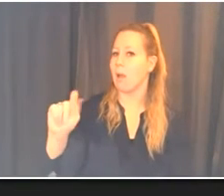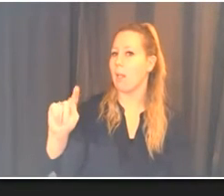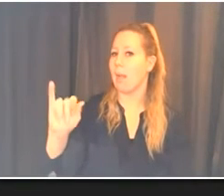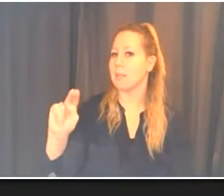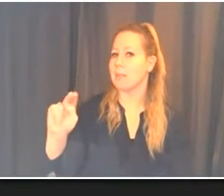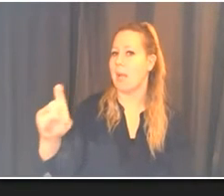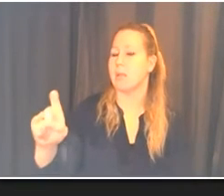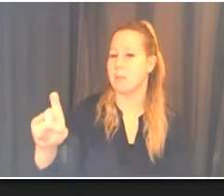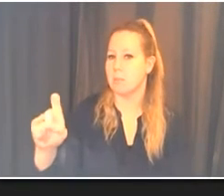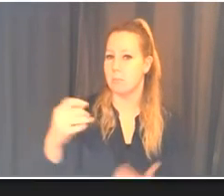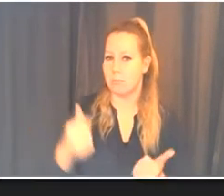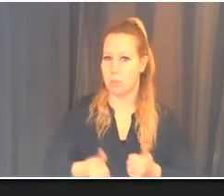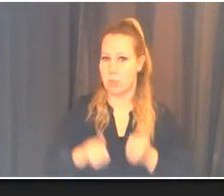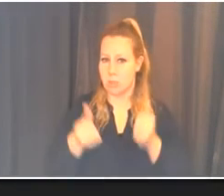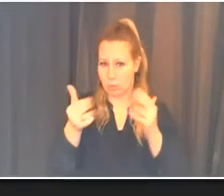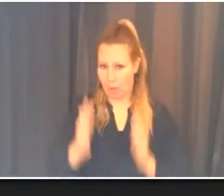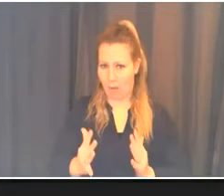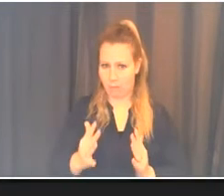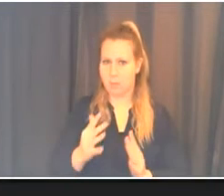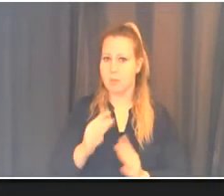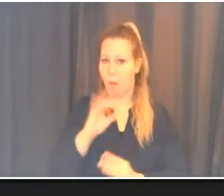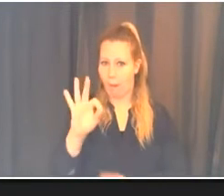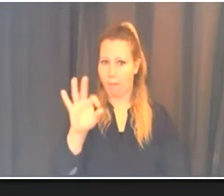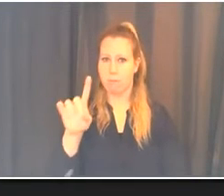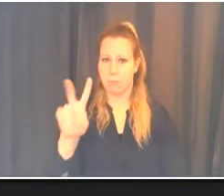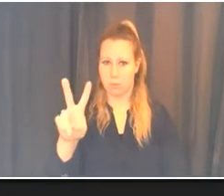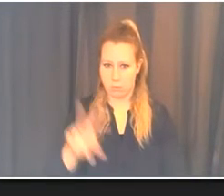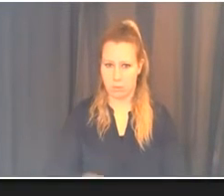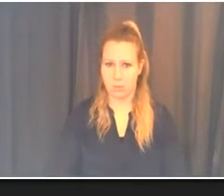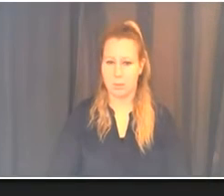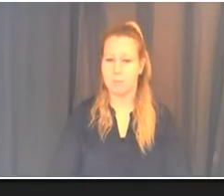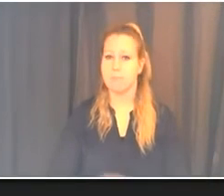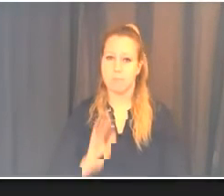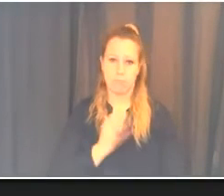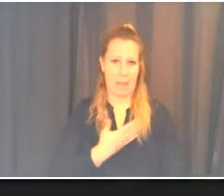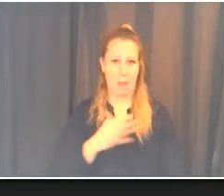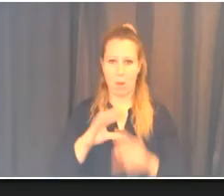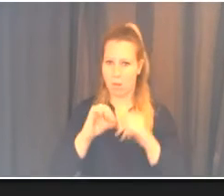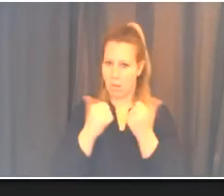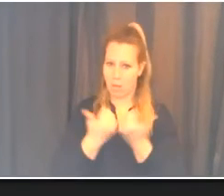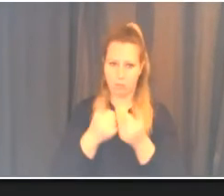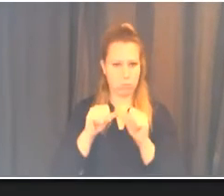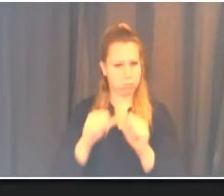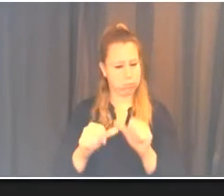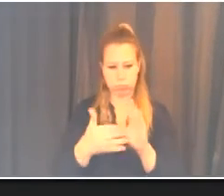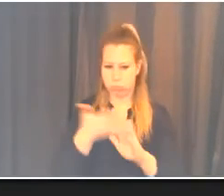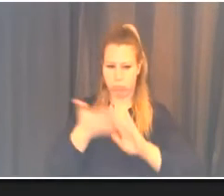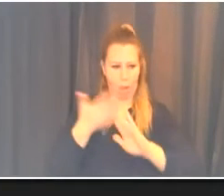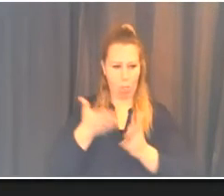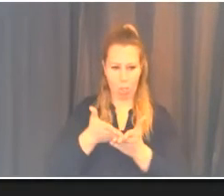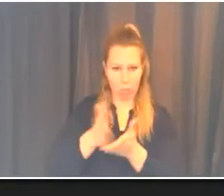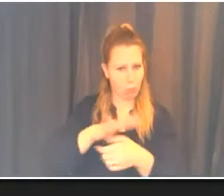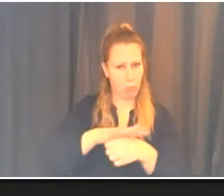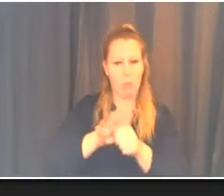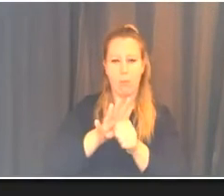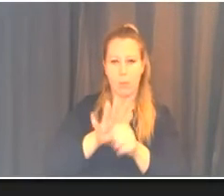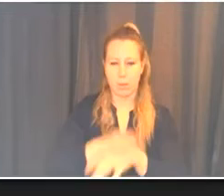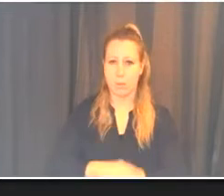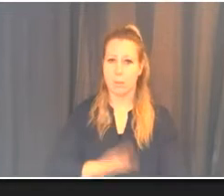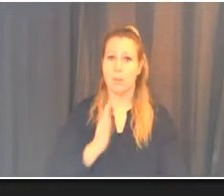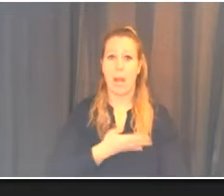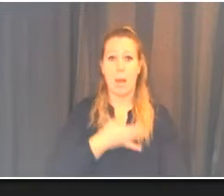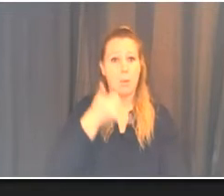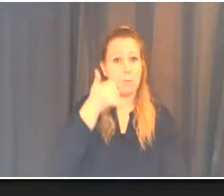community-based staff immediately pivoted to a remote service model that is now more in contact with clients than before covid providing the strongest